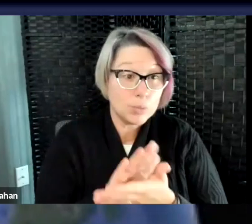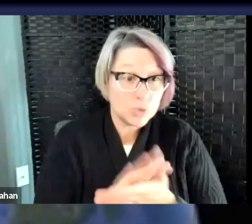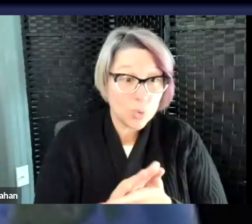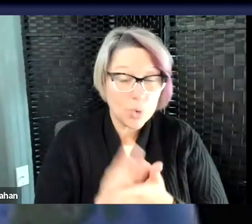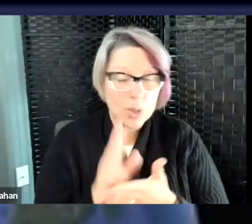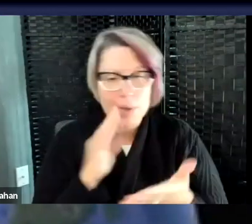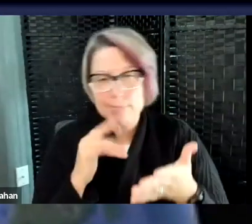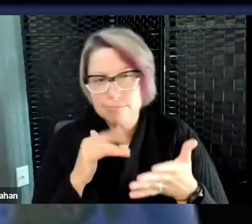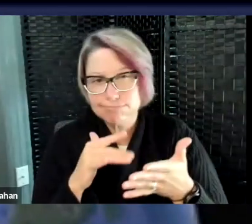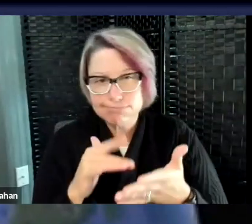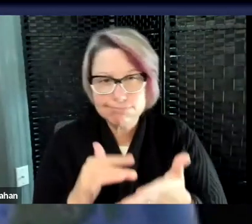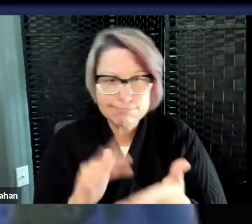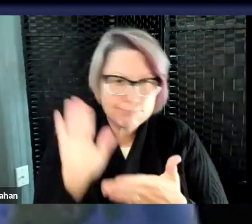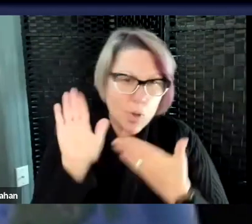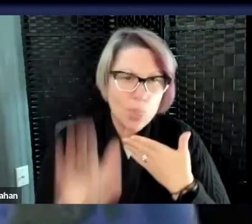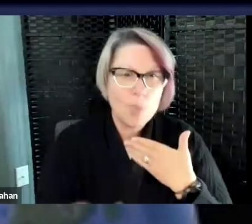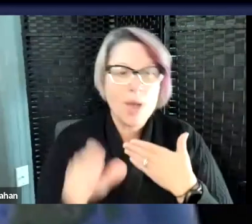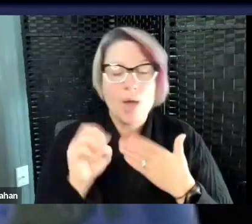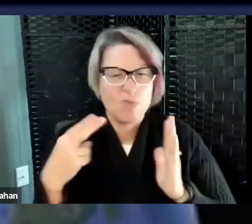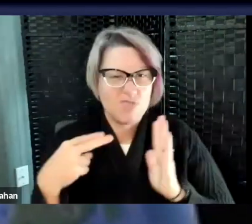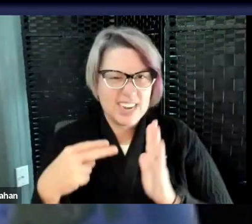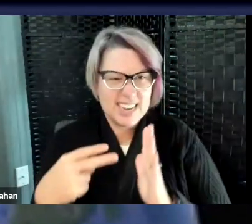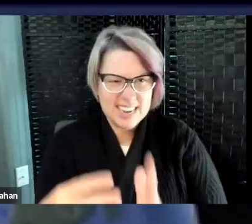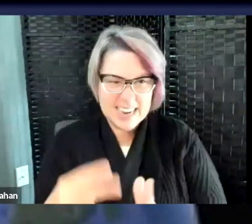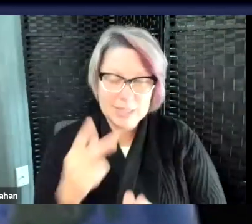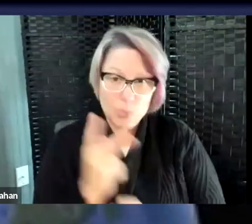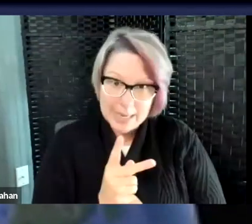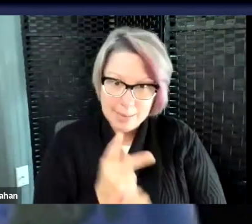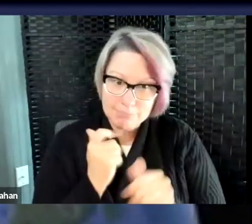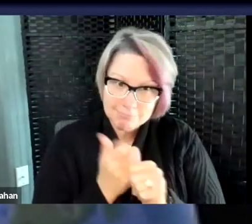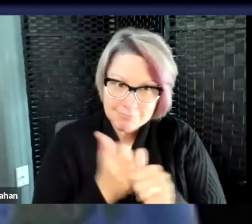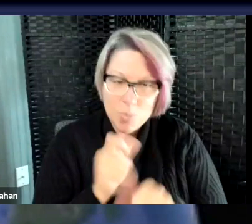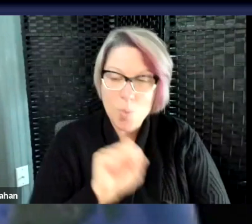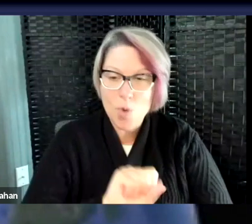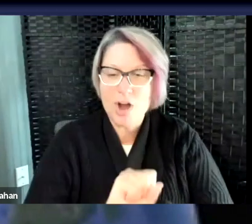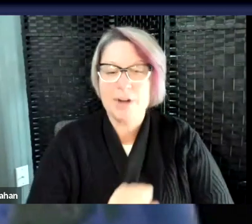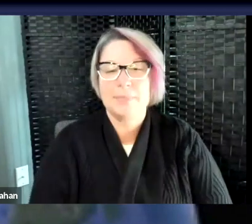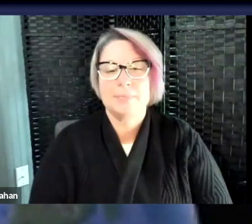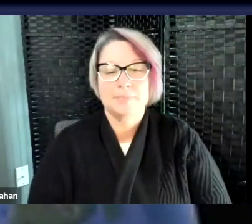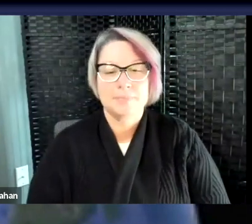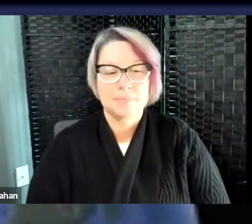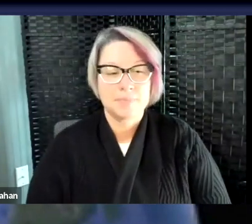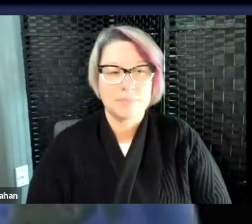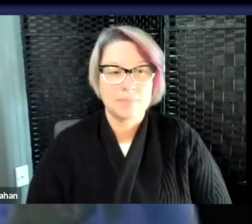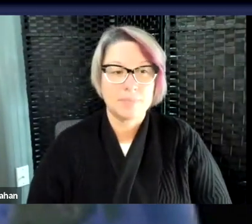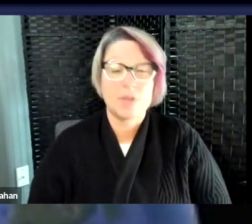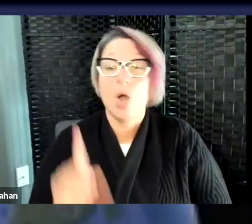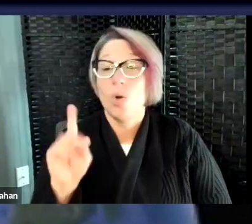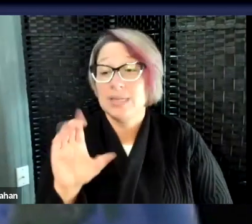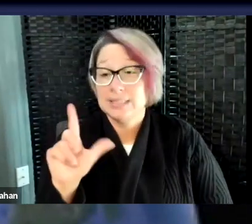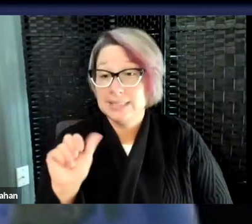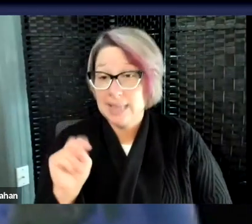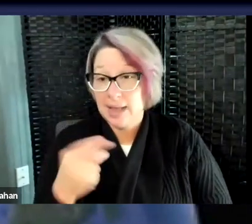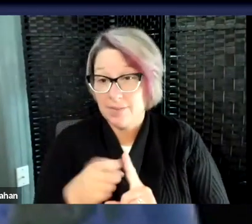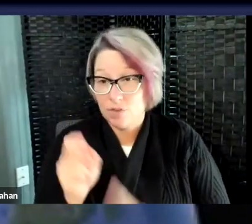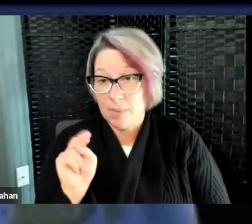studying all summer long, or at least you're going to be reading books. So let's keep up the work. But I love that you're here at the end. Okay, and then we got Declan said from New York. Here, let's zoom over to